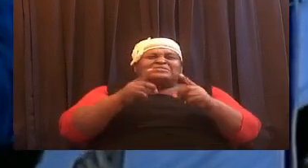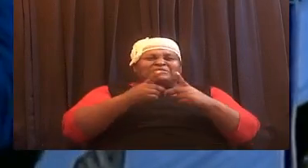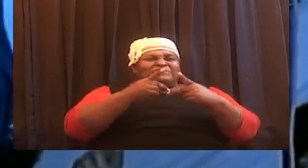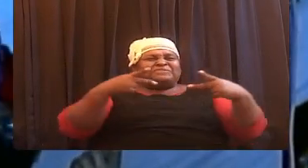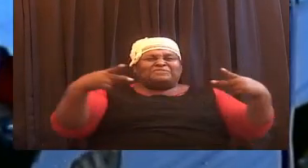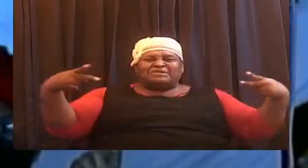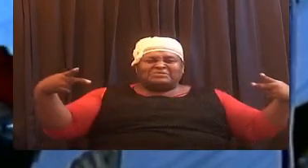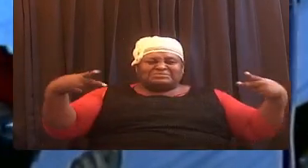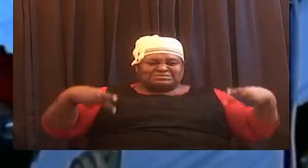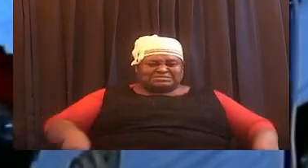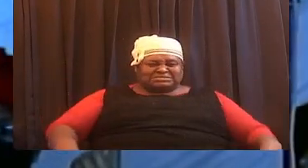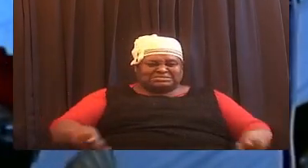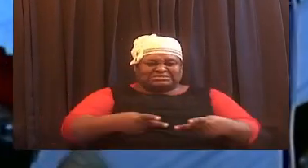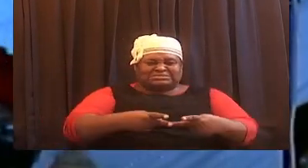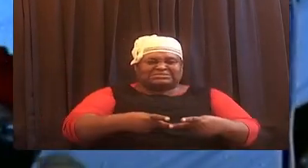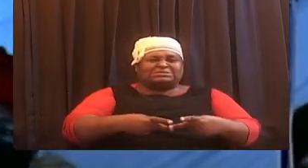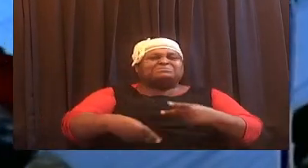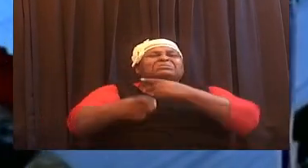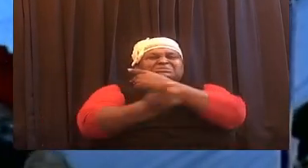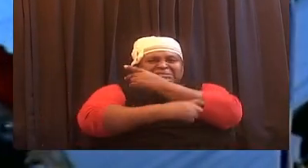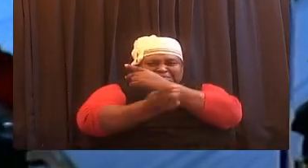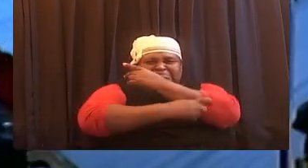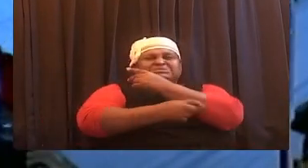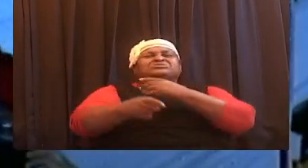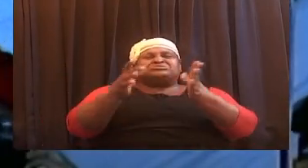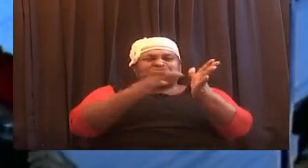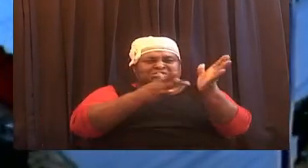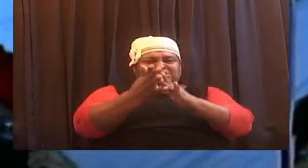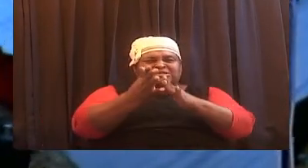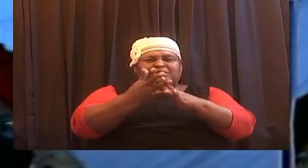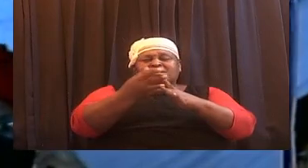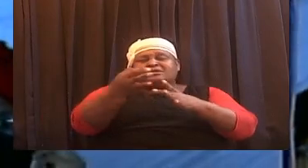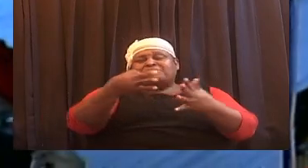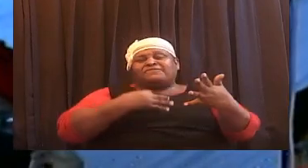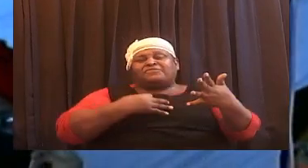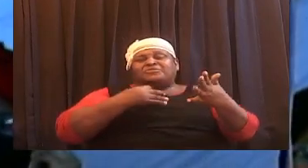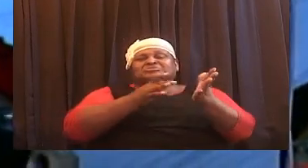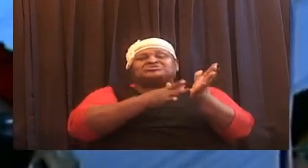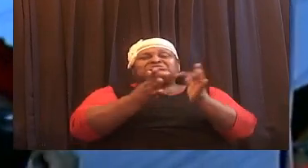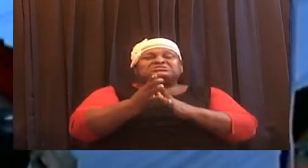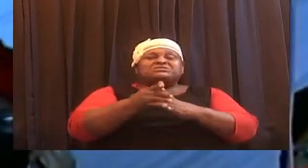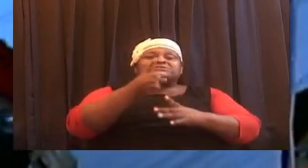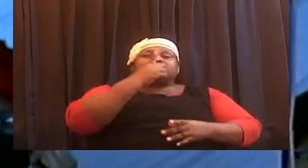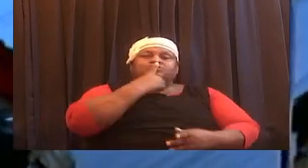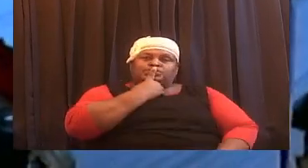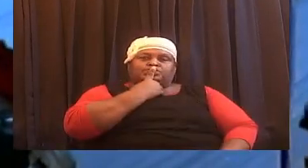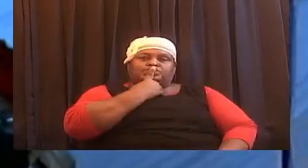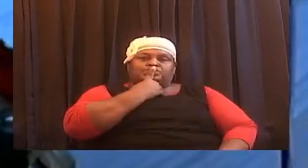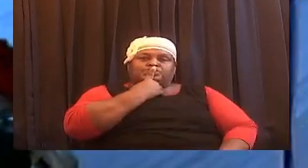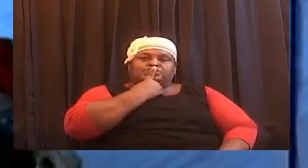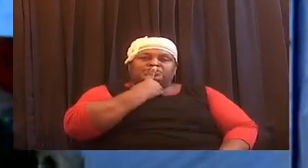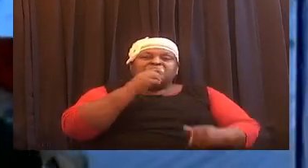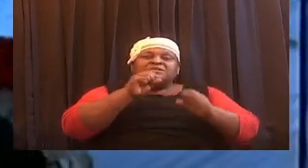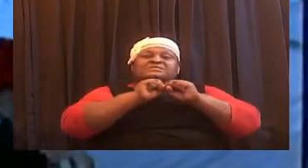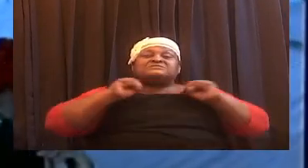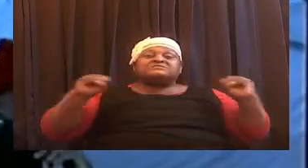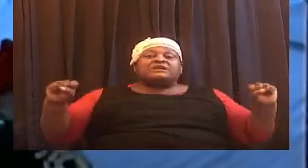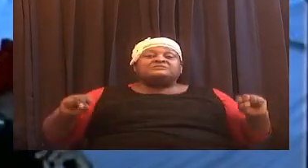they are tempting Jesus. Amen. Before Jesus had silenced the